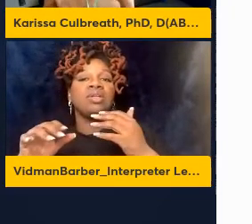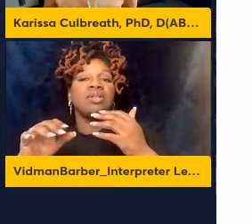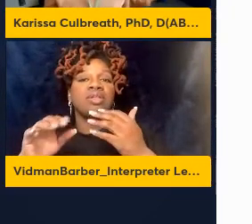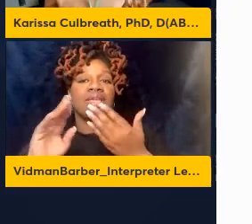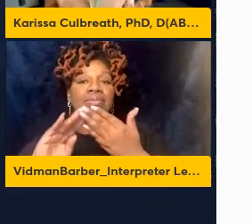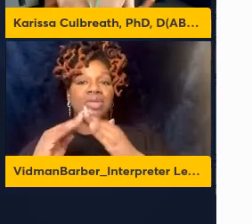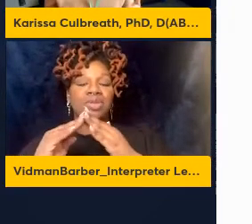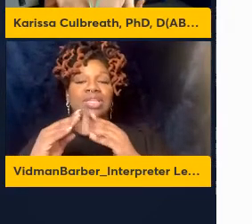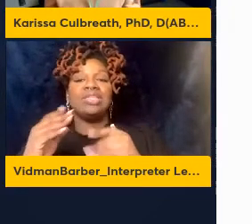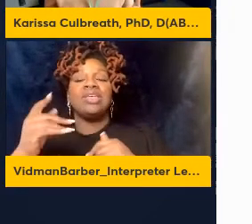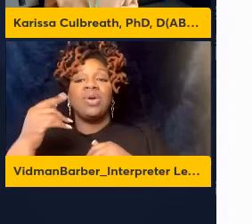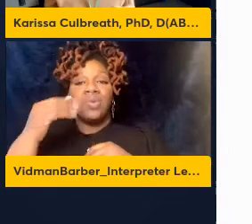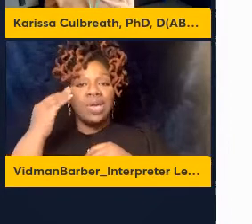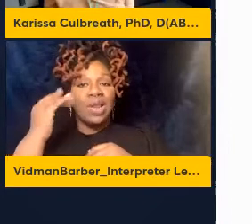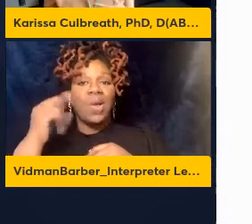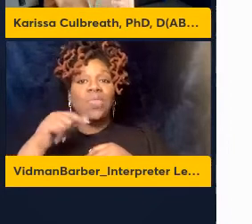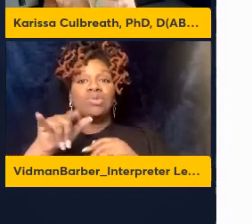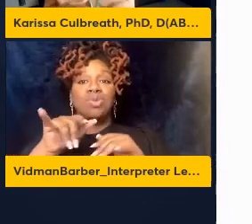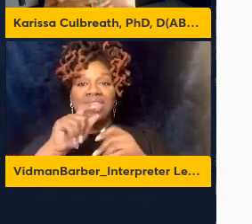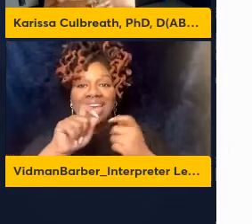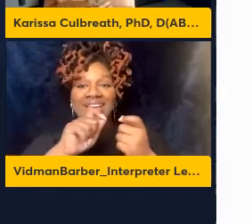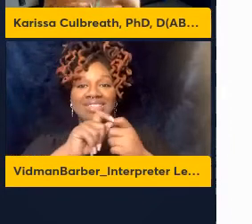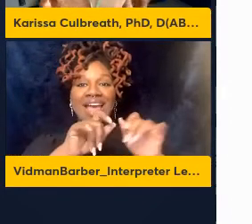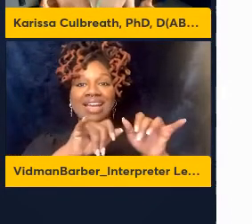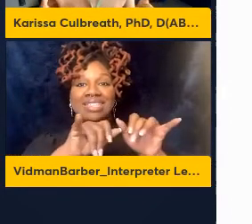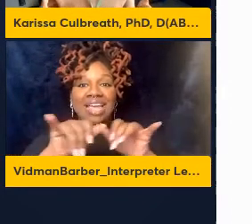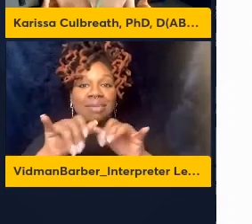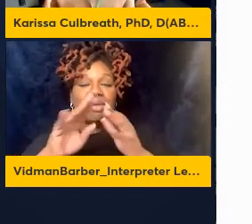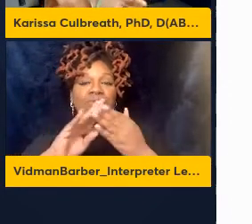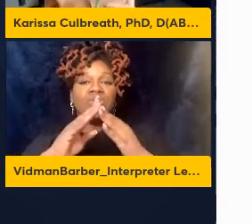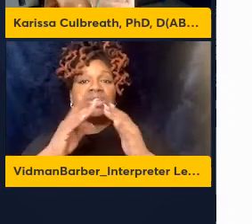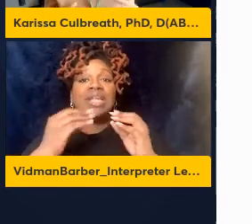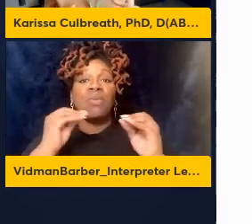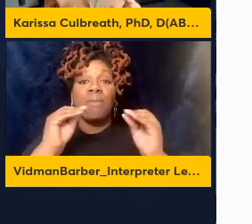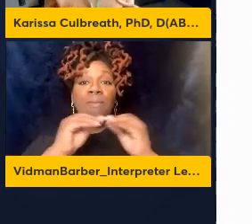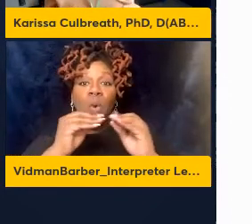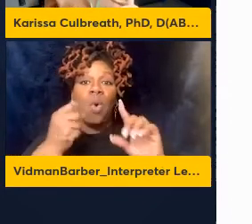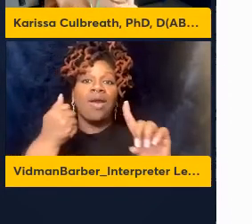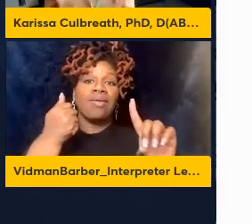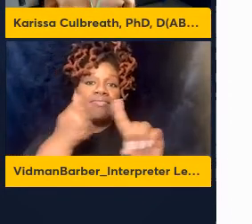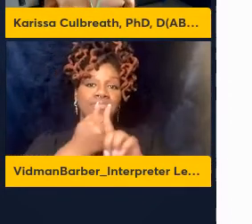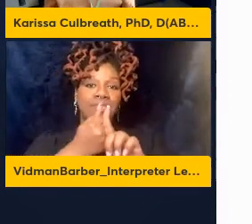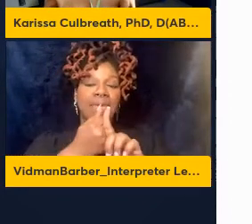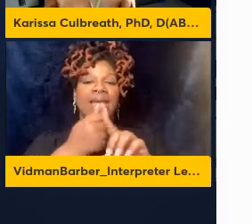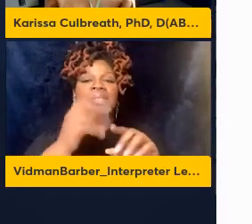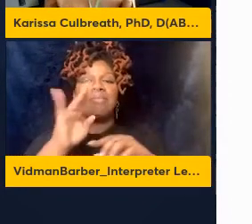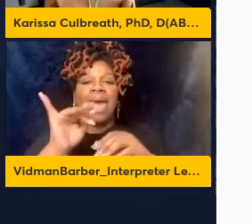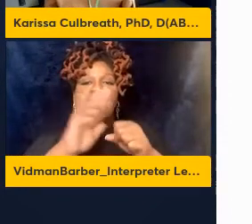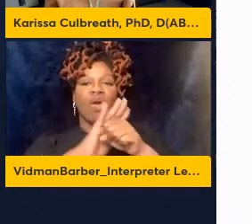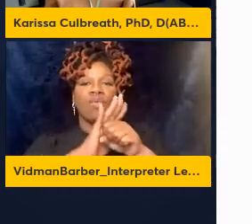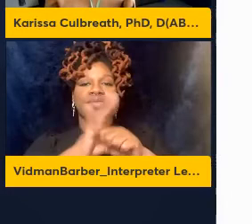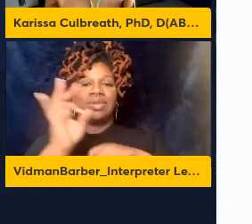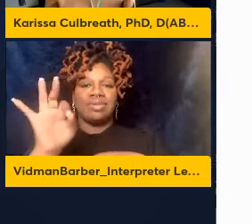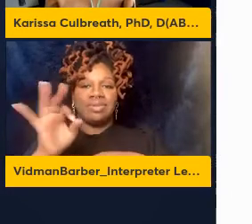the exact same communities that were more affected and more impacted by